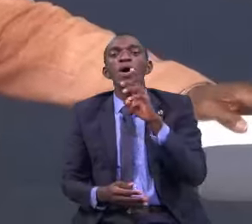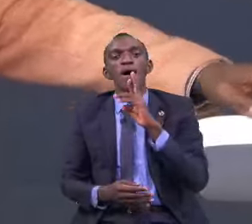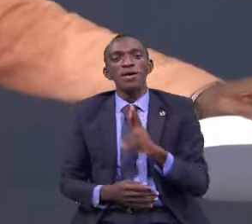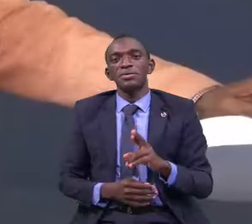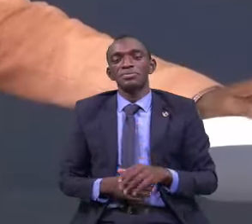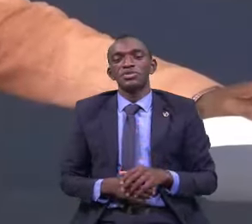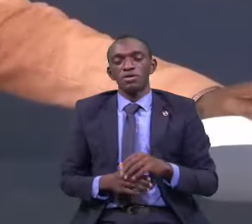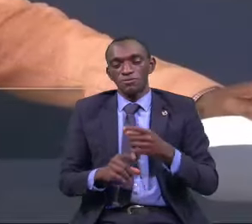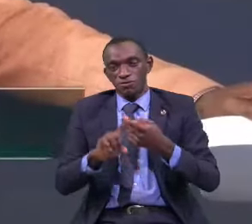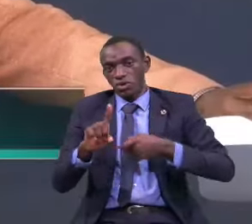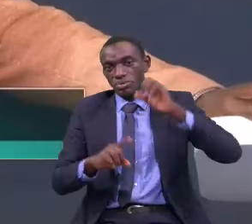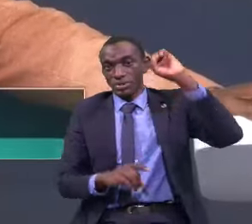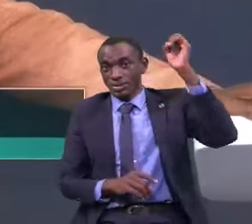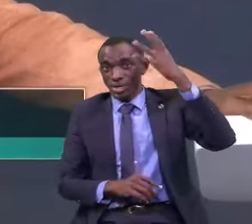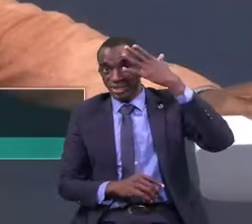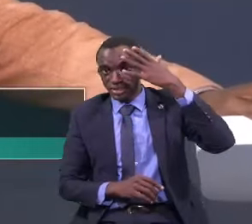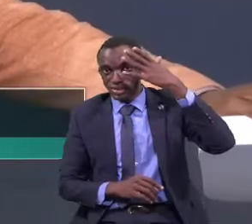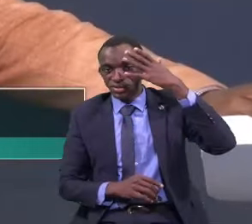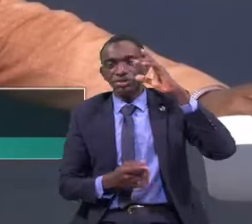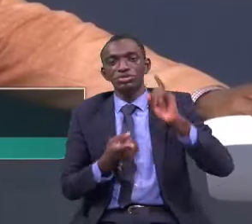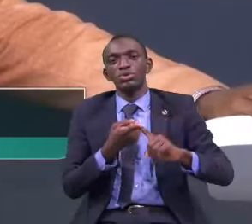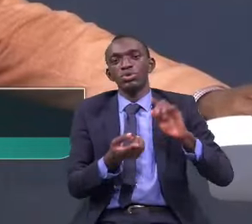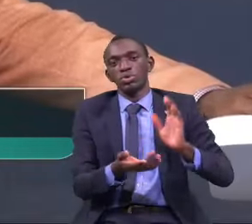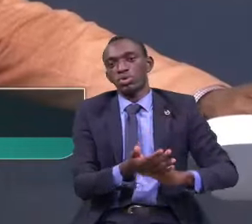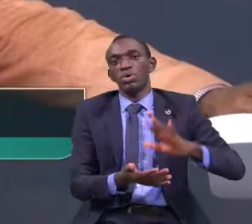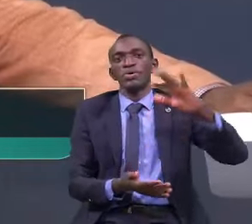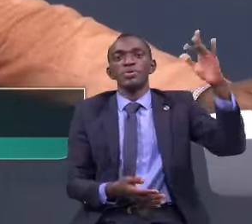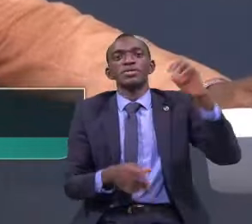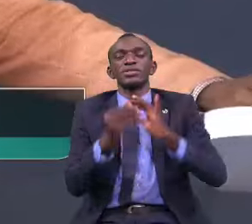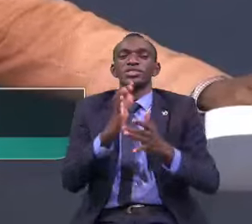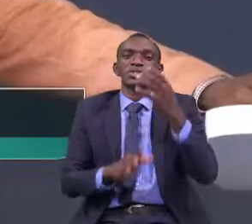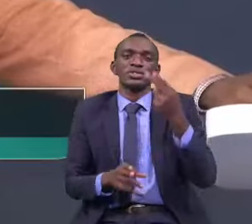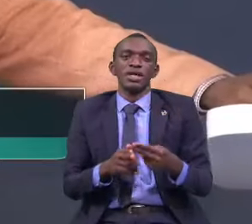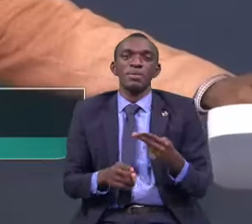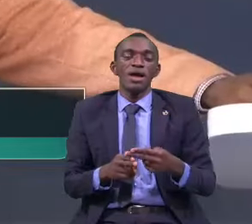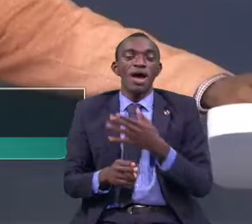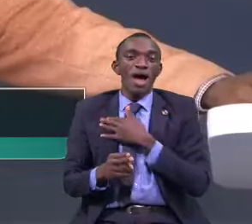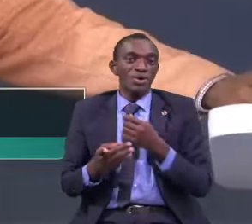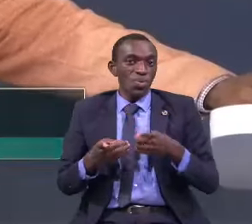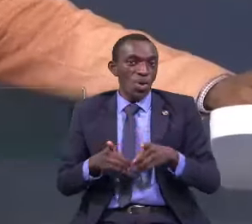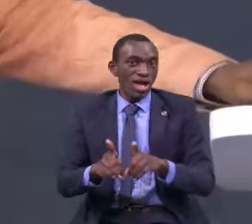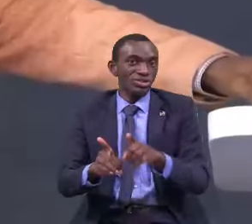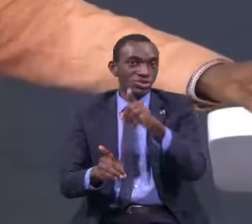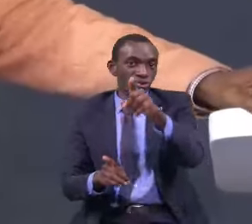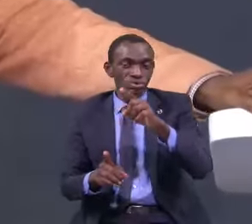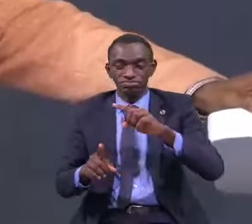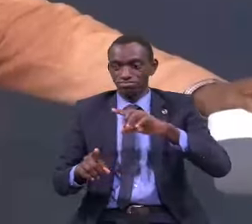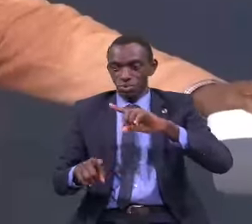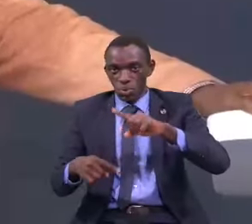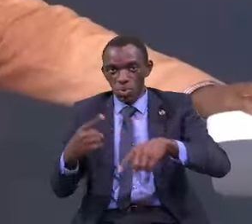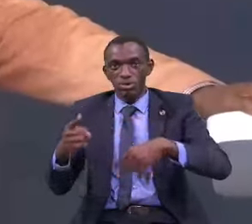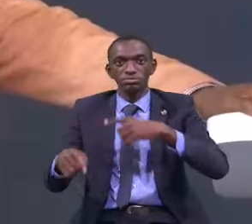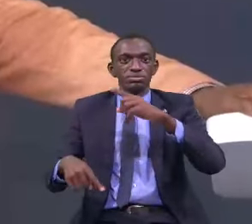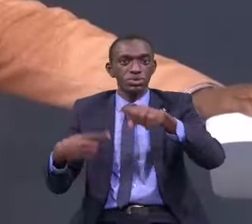from grace to glory. And while you are going,